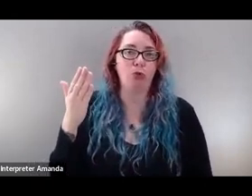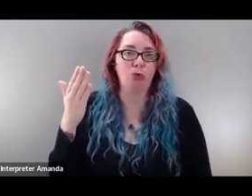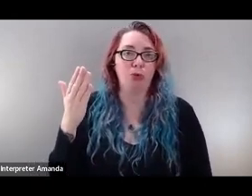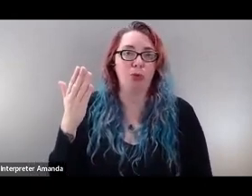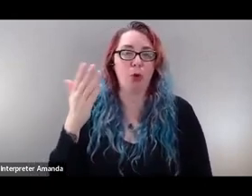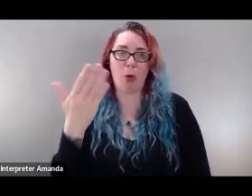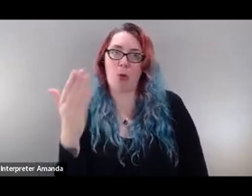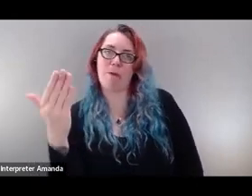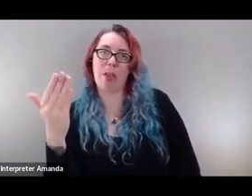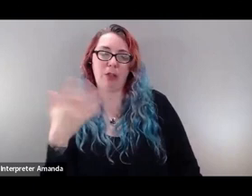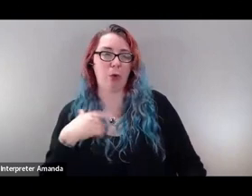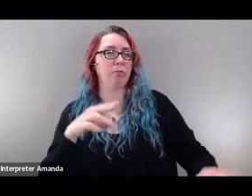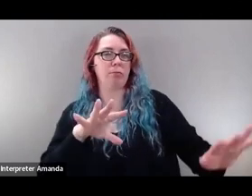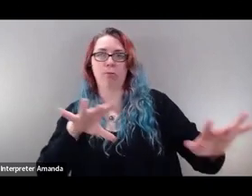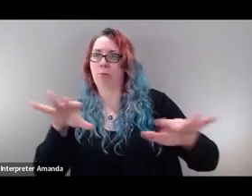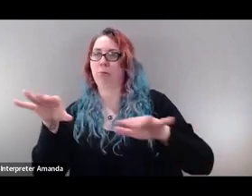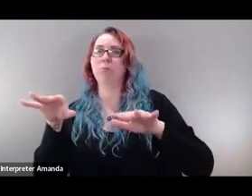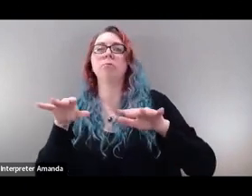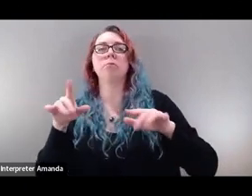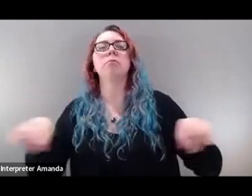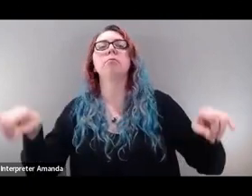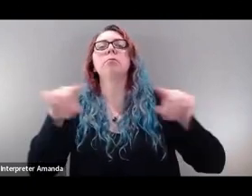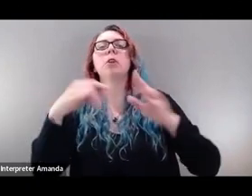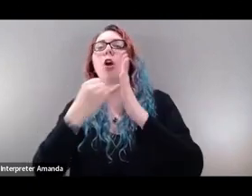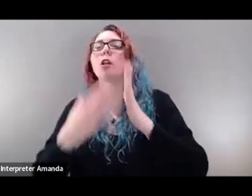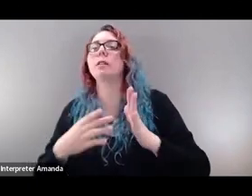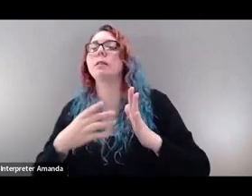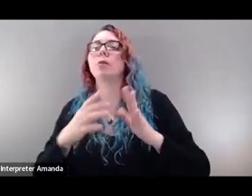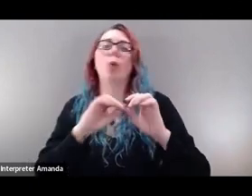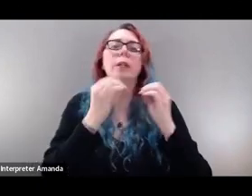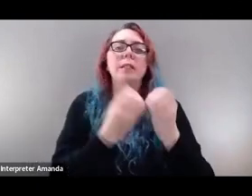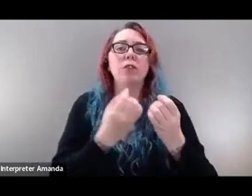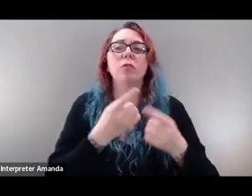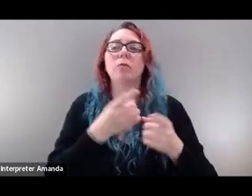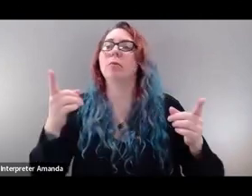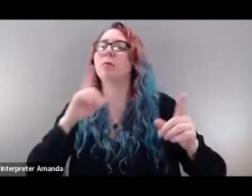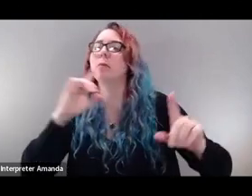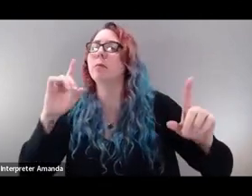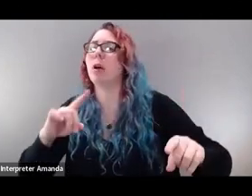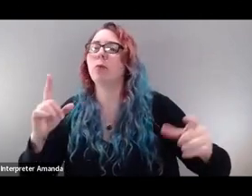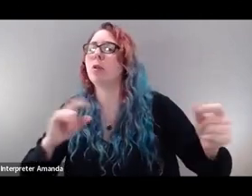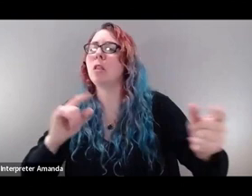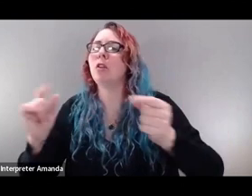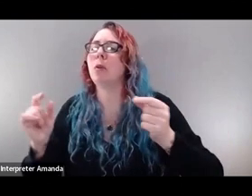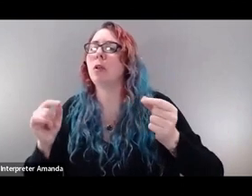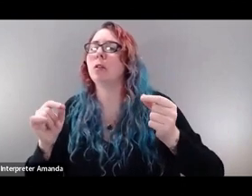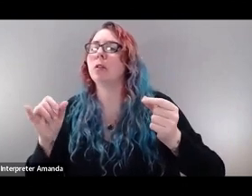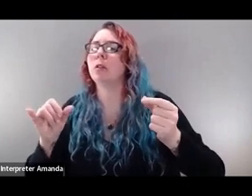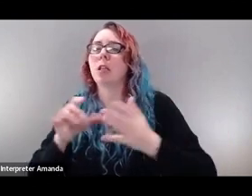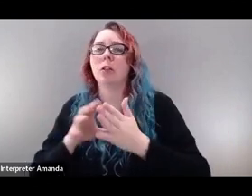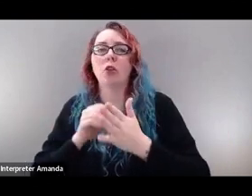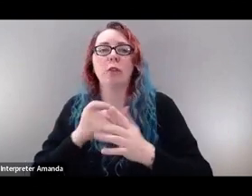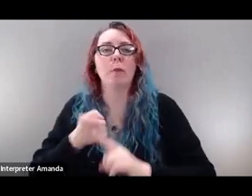are maybe responding to whatever prompt as an artist or as an organization you've set out, and then really adapting and pivoting and learning from